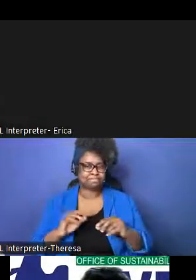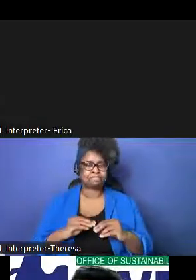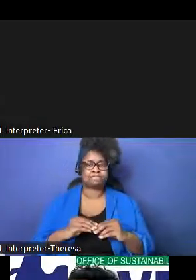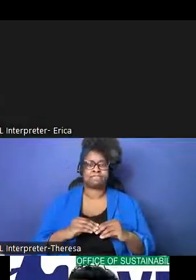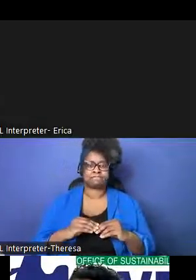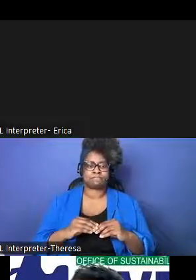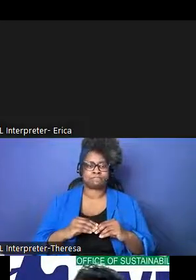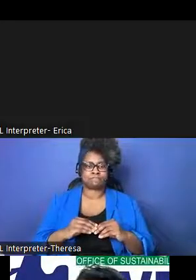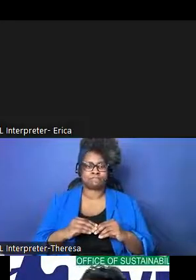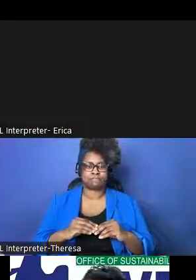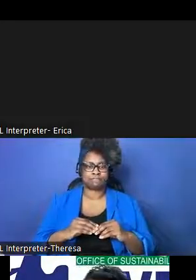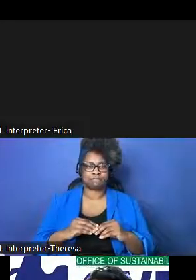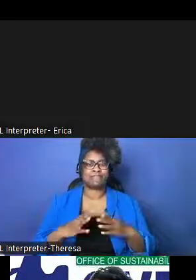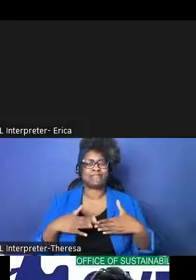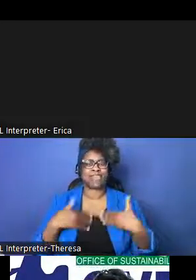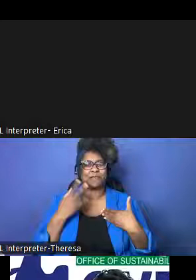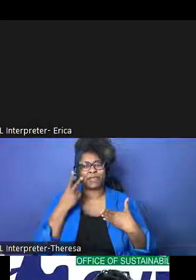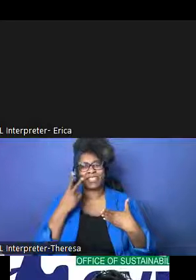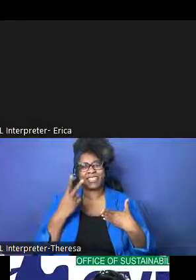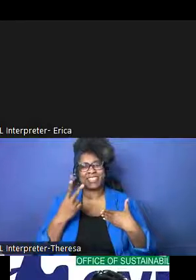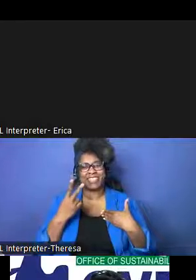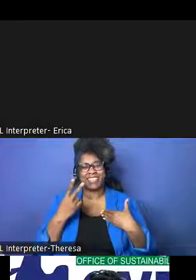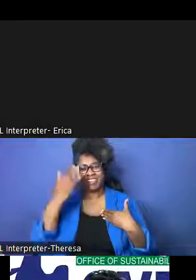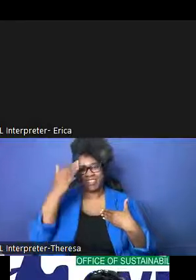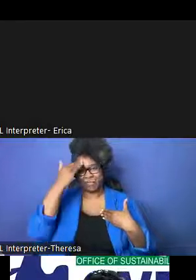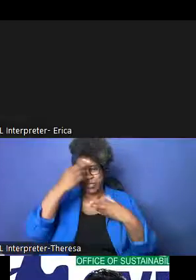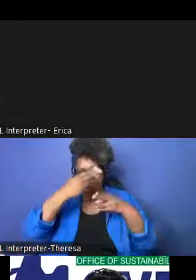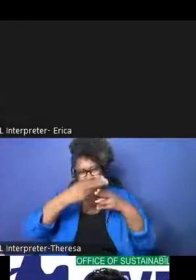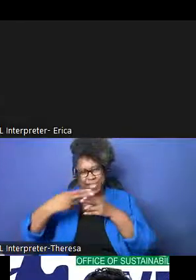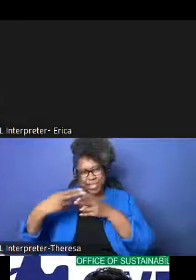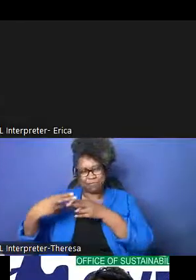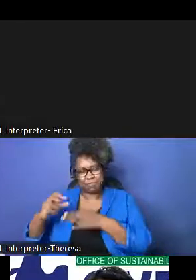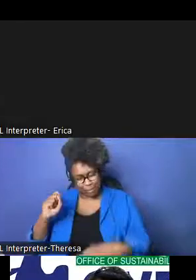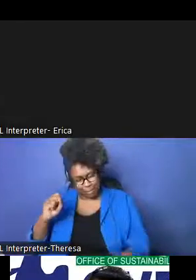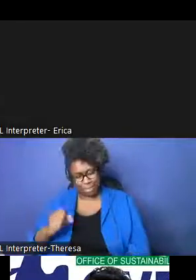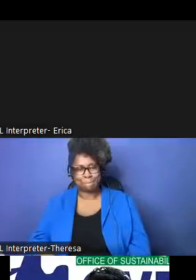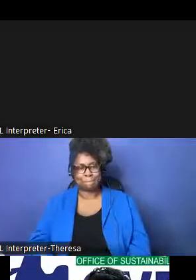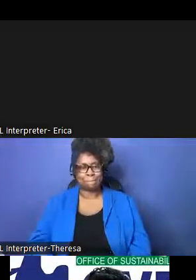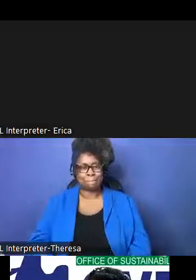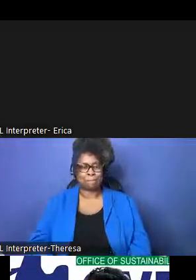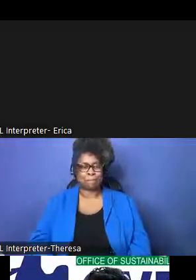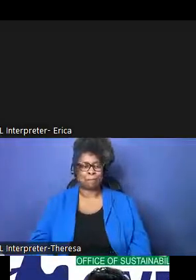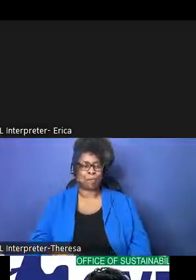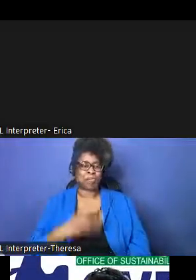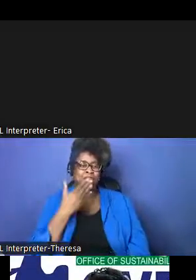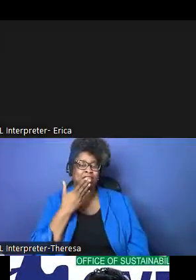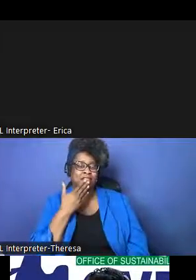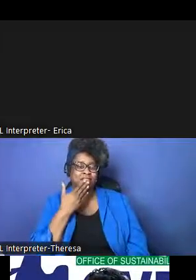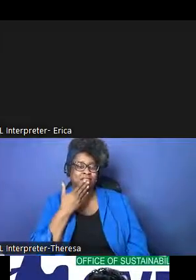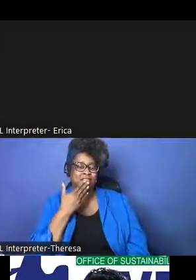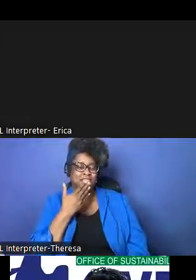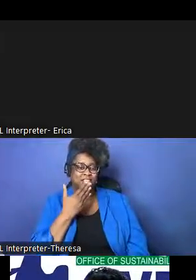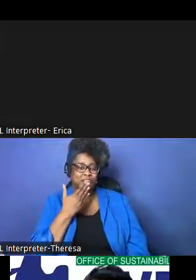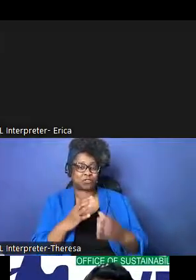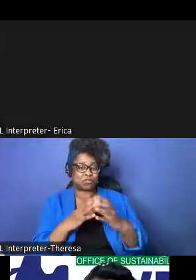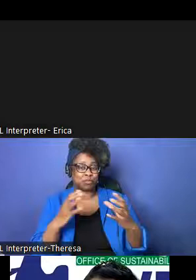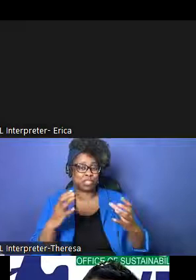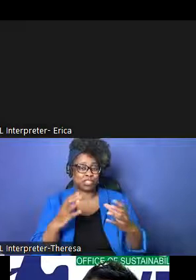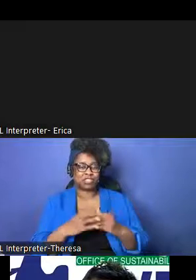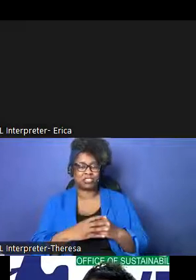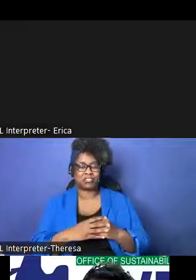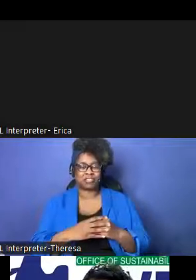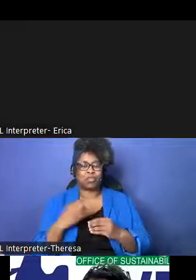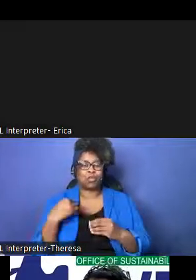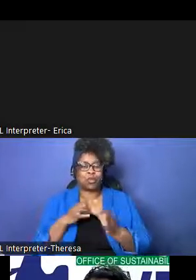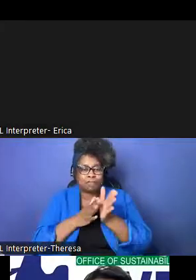Okay. So very happy to see familiar names. Yep. Thank you so much. You know, we're all very accessible and we're very